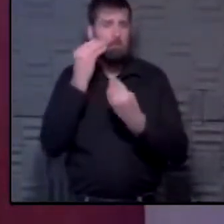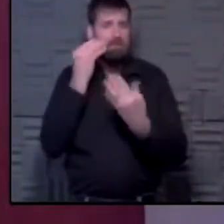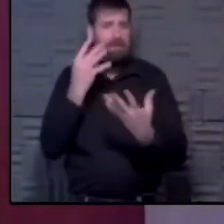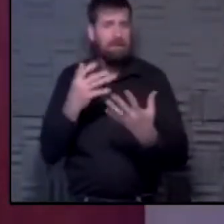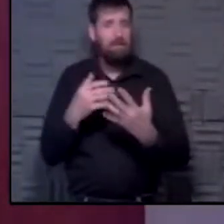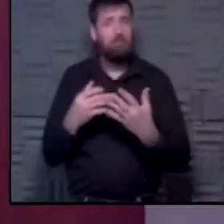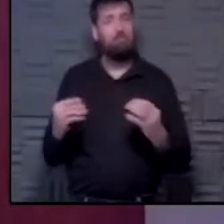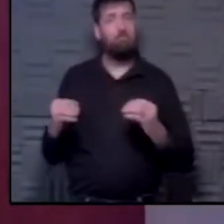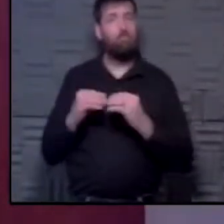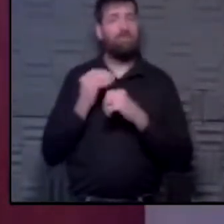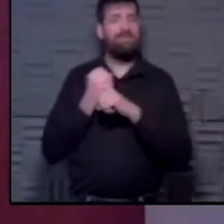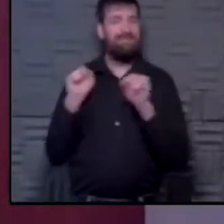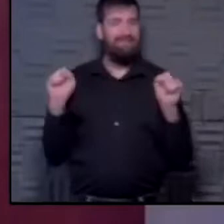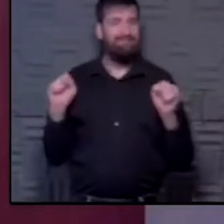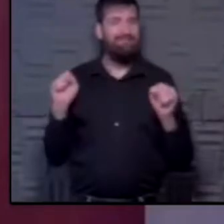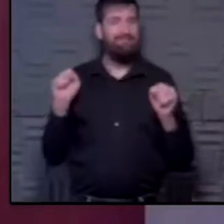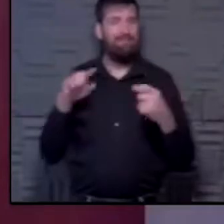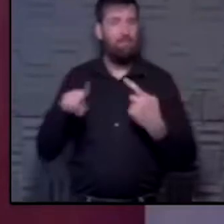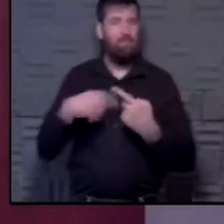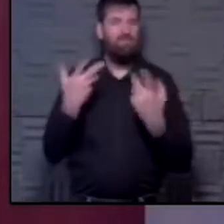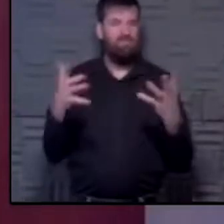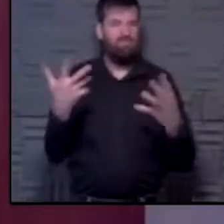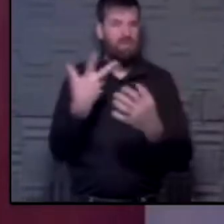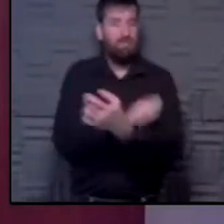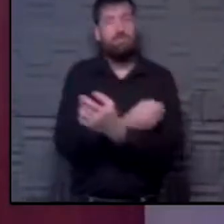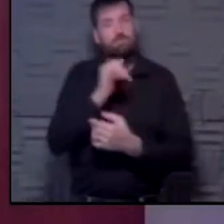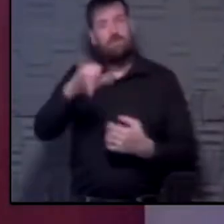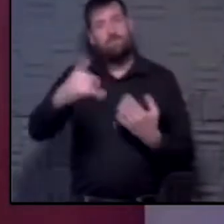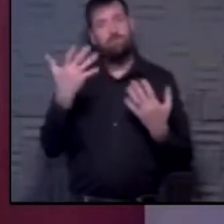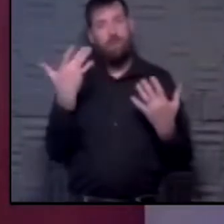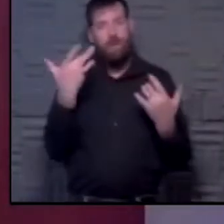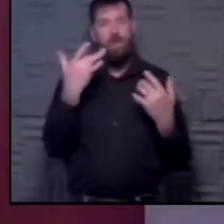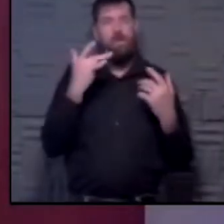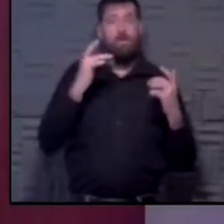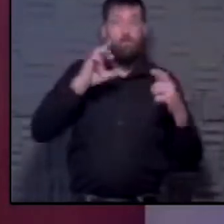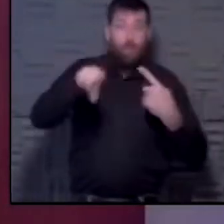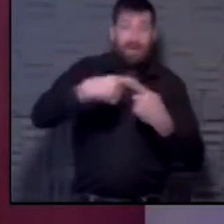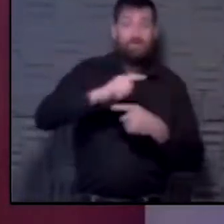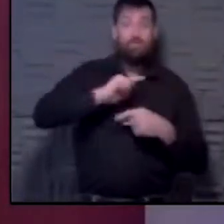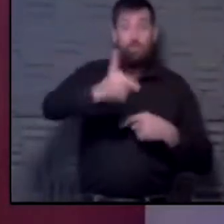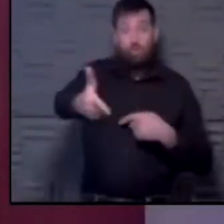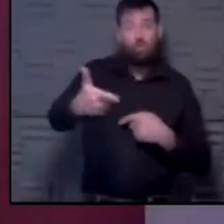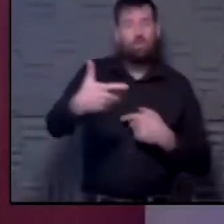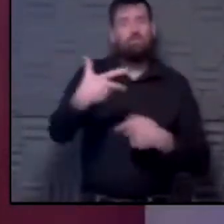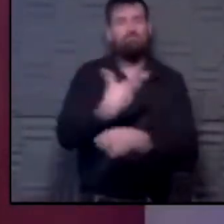we're safer if we're vaccinated. That's why we say get vaccinated when it's your turn.